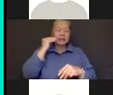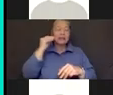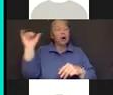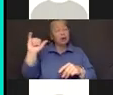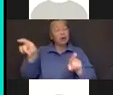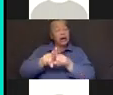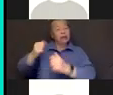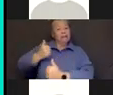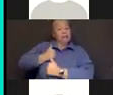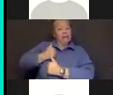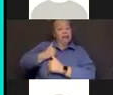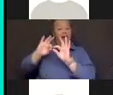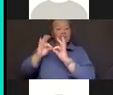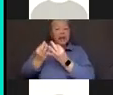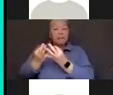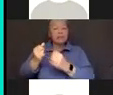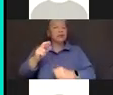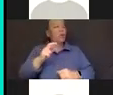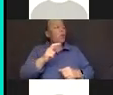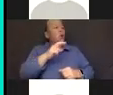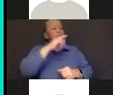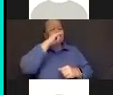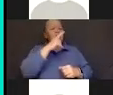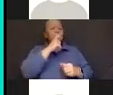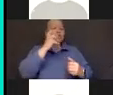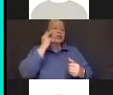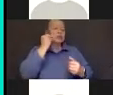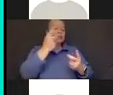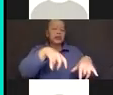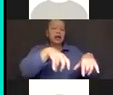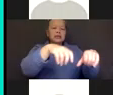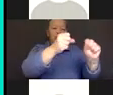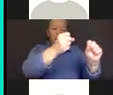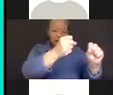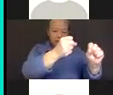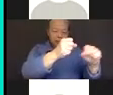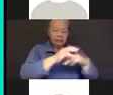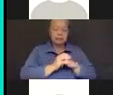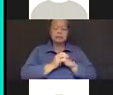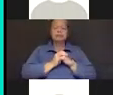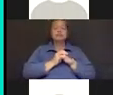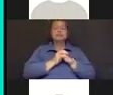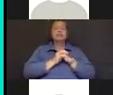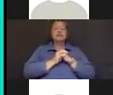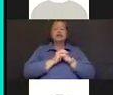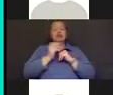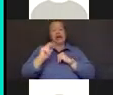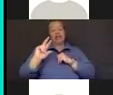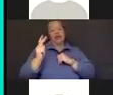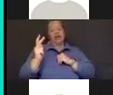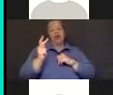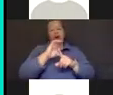people who are adopted, right? This third culture. But then as we began to continue